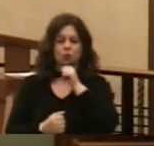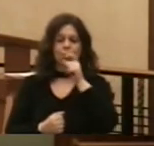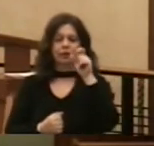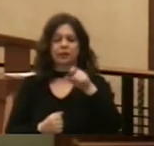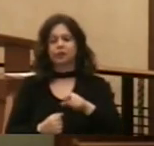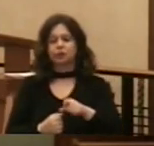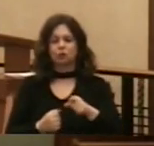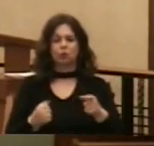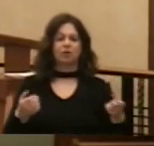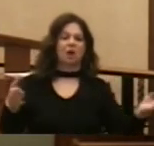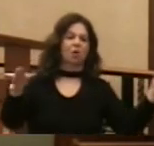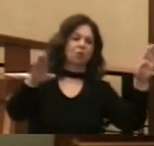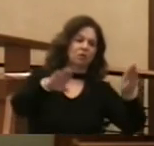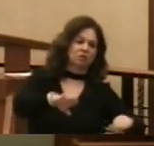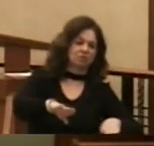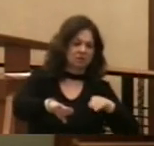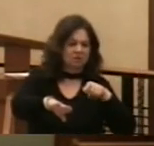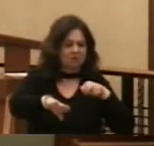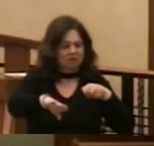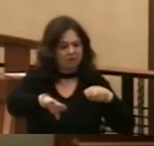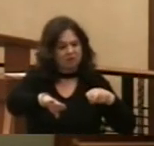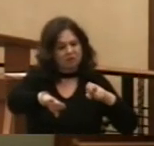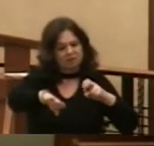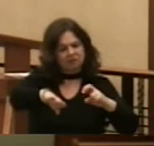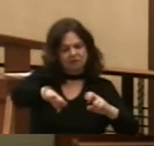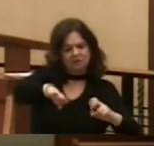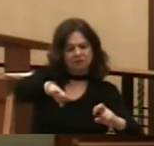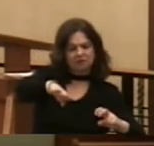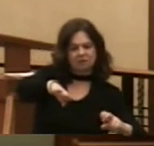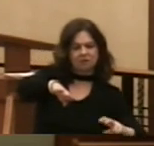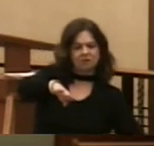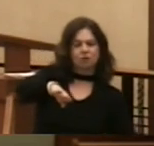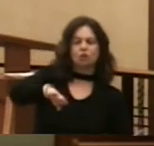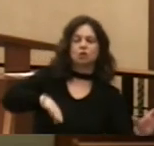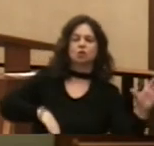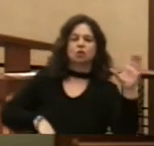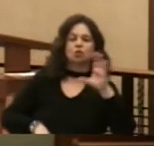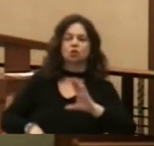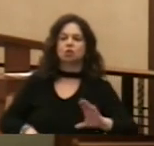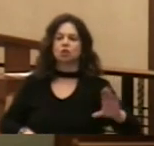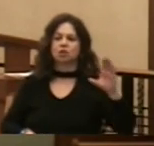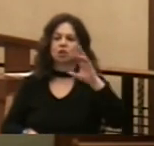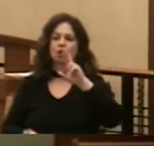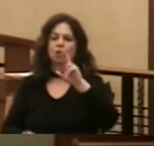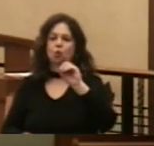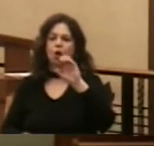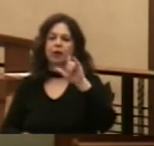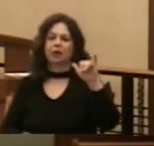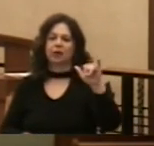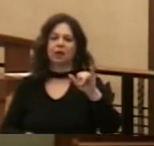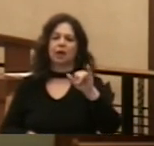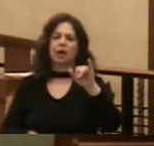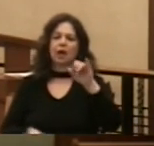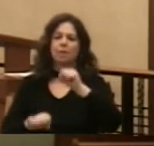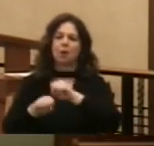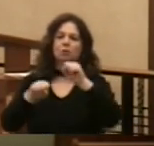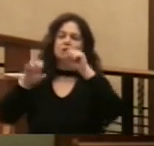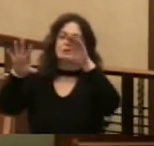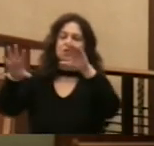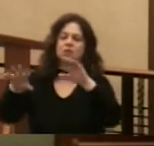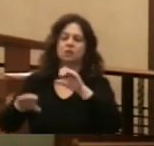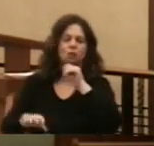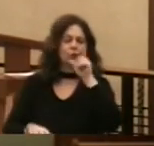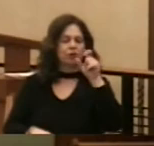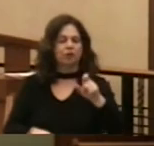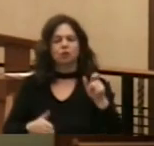Canyon wall or go searching in the Rocky Mountains for a hidden treasure. We don't have to write a